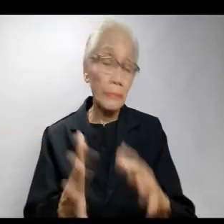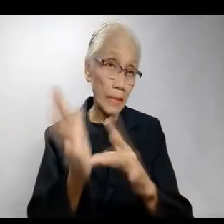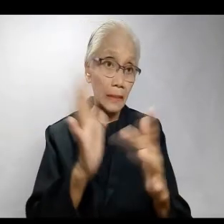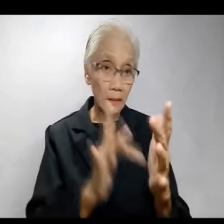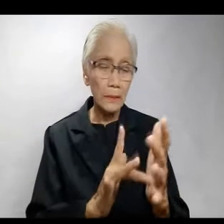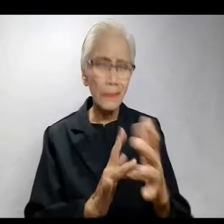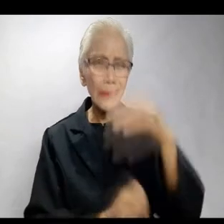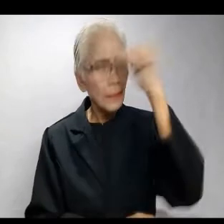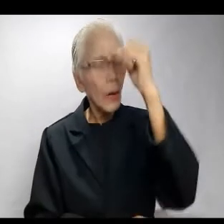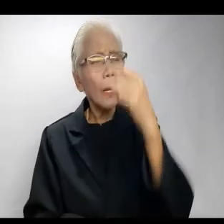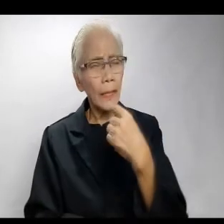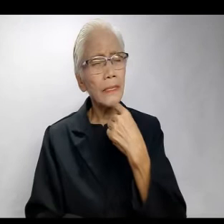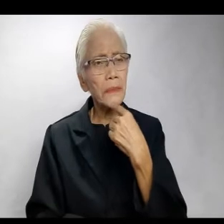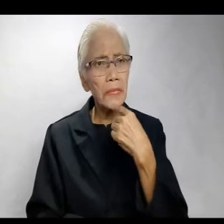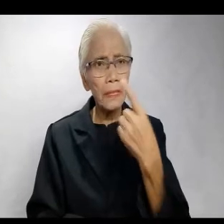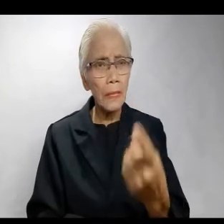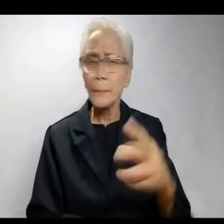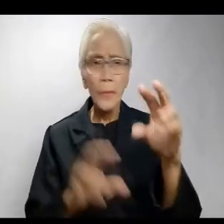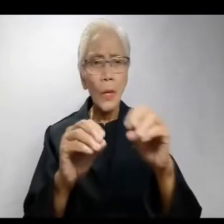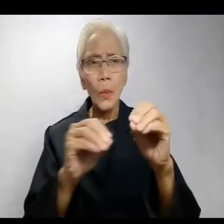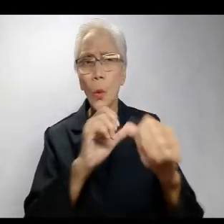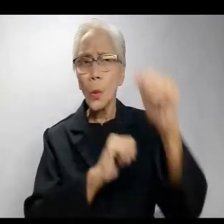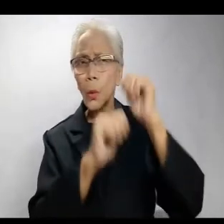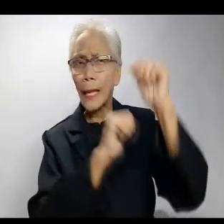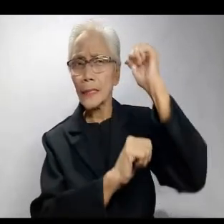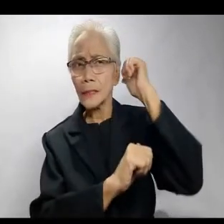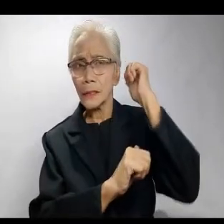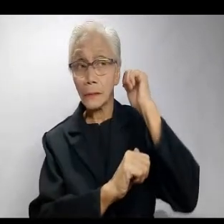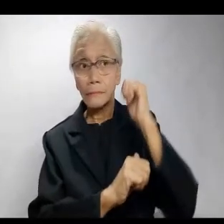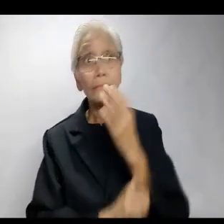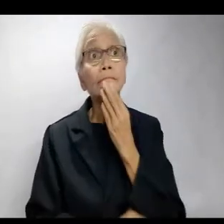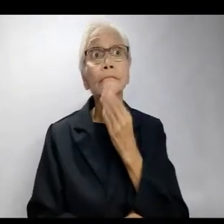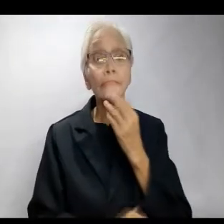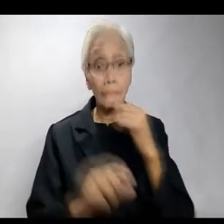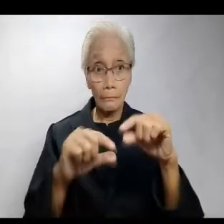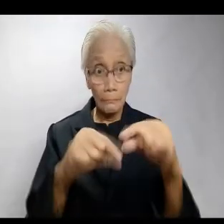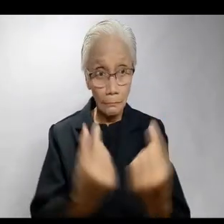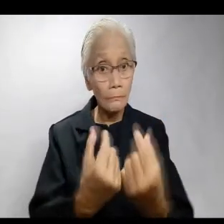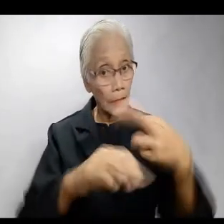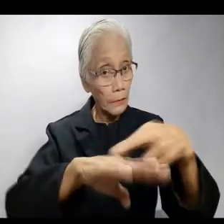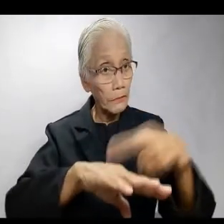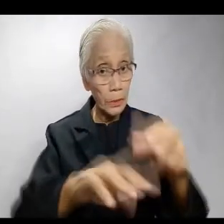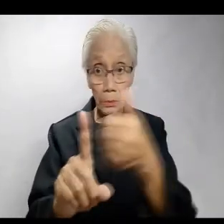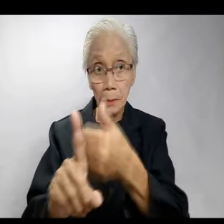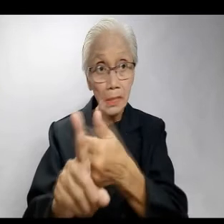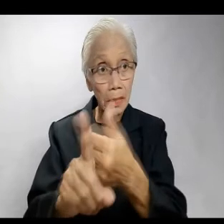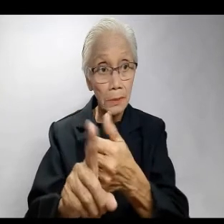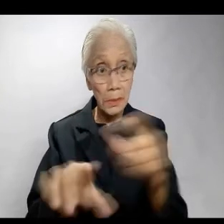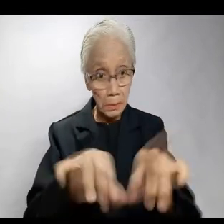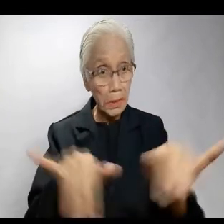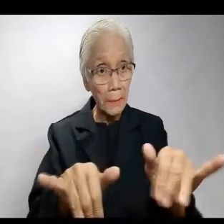Jesus. Scholars say that no ancient Jewish group referred to themselves